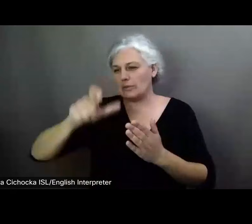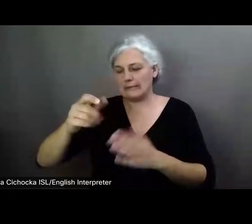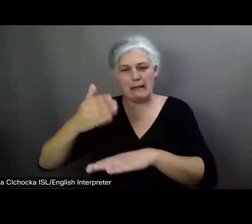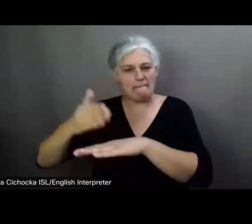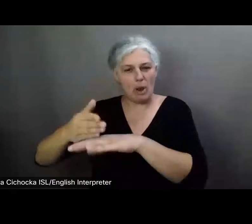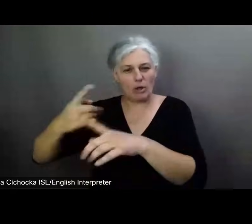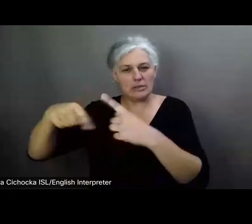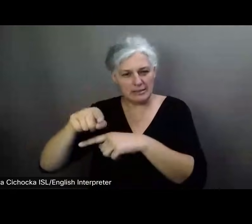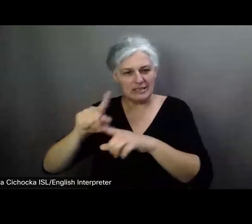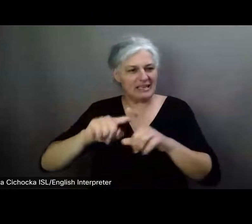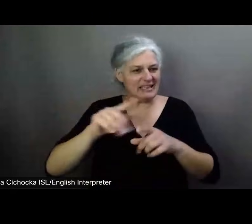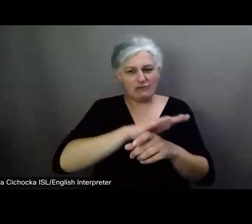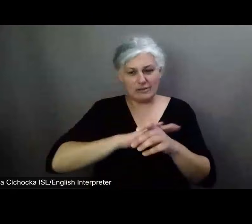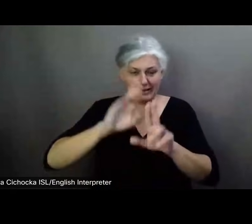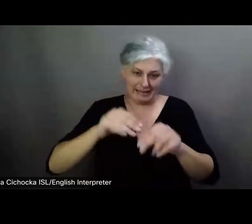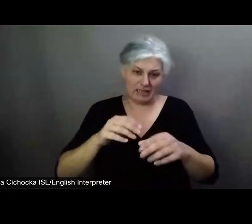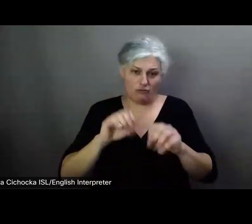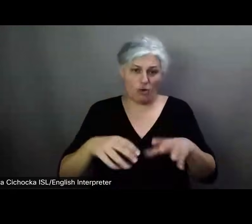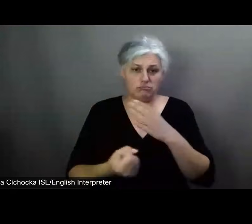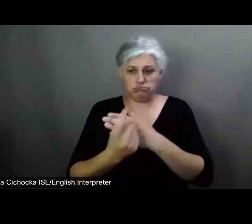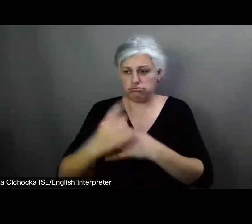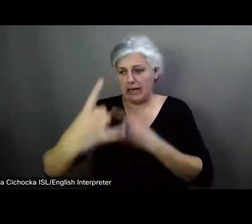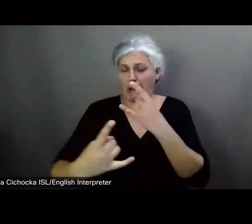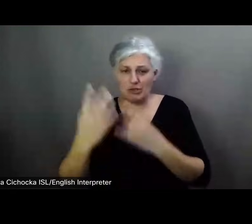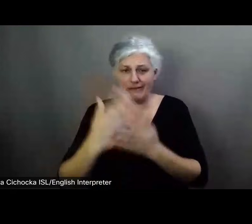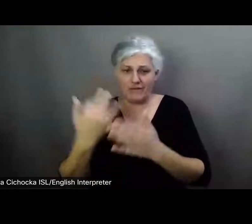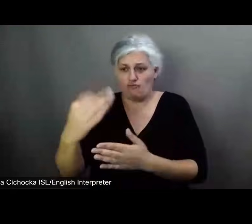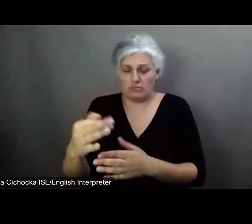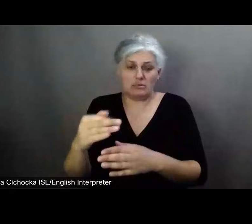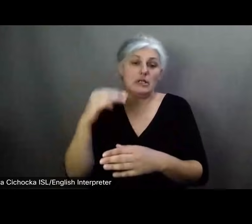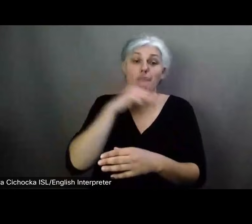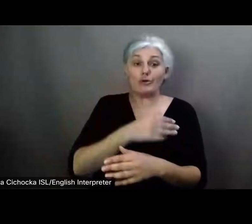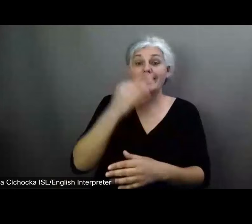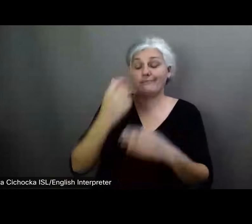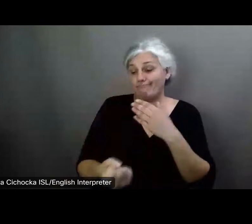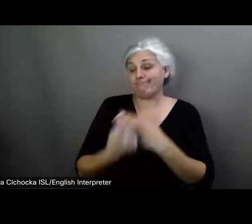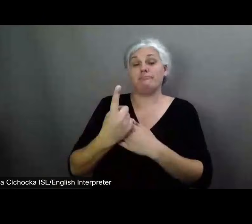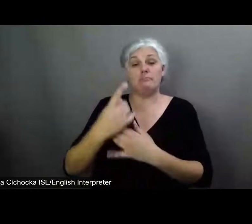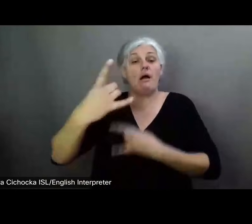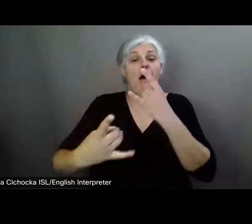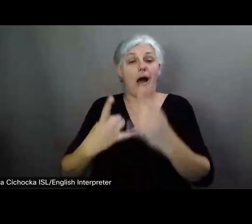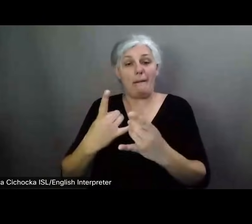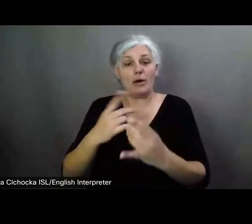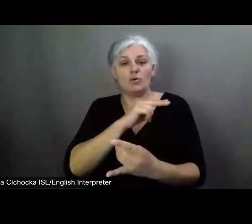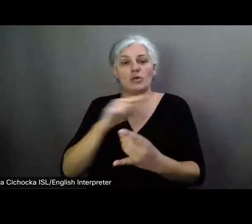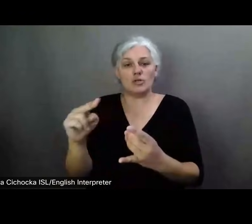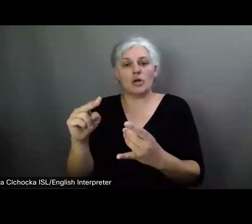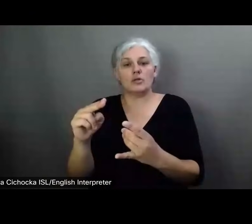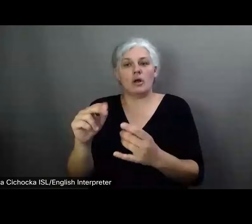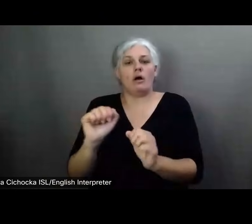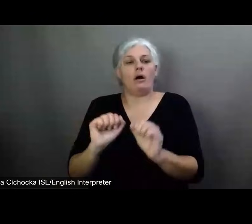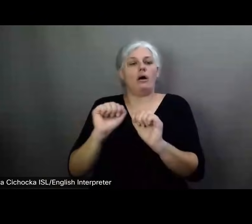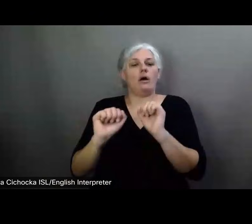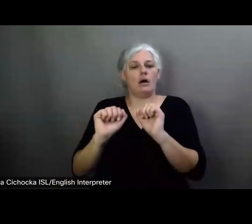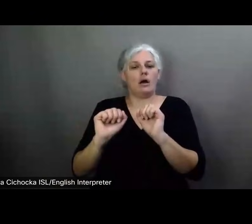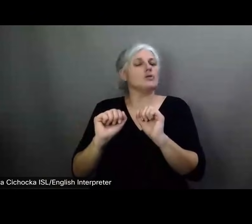things will go wrong. And it's important that when things go wrong, we don't corrode trust any further, but we help rebuild it from the